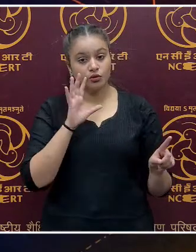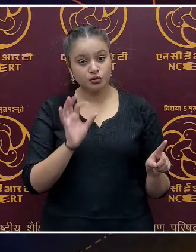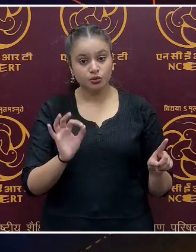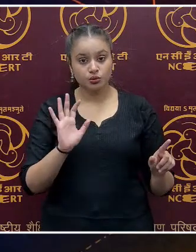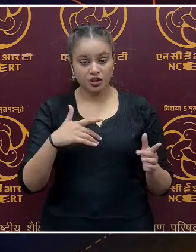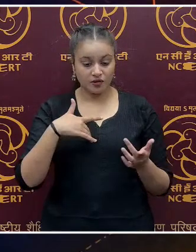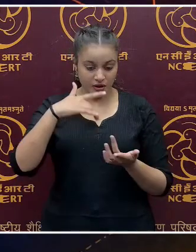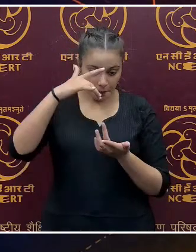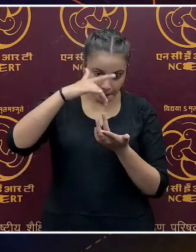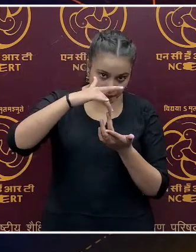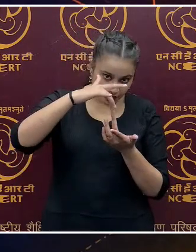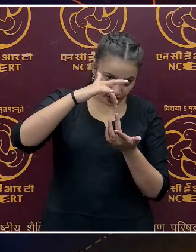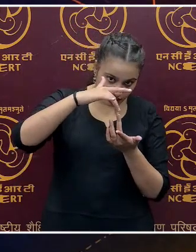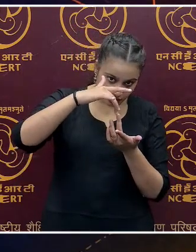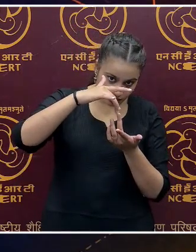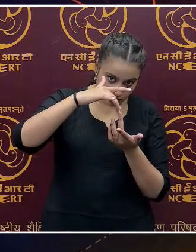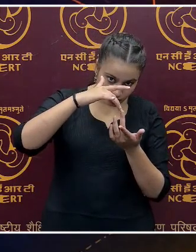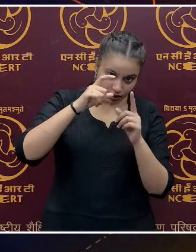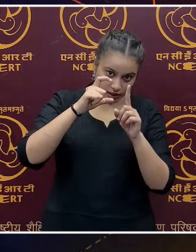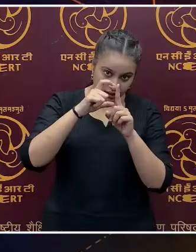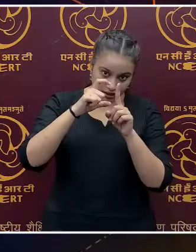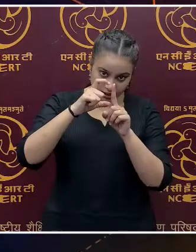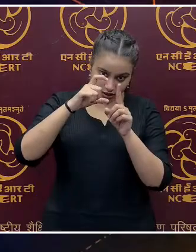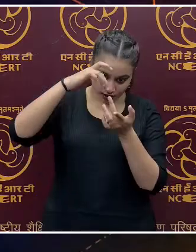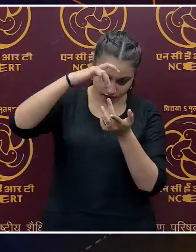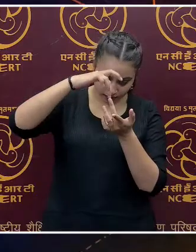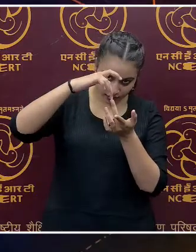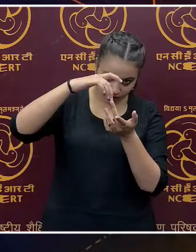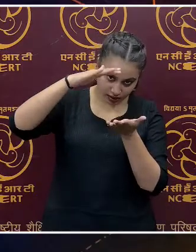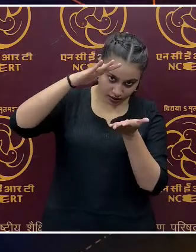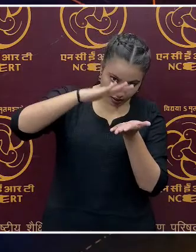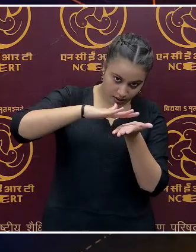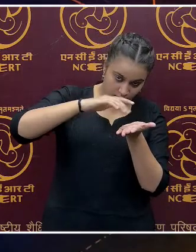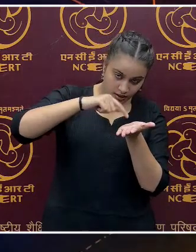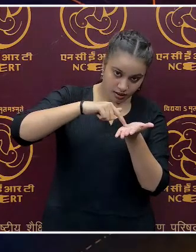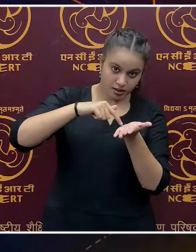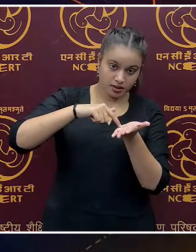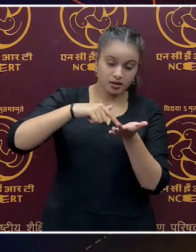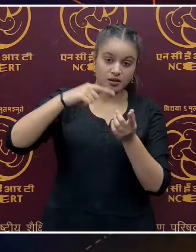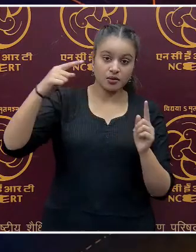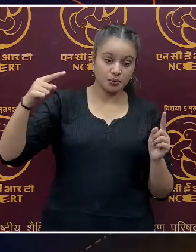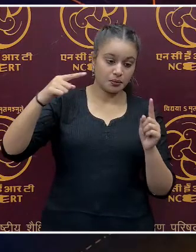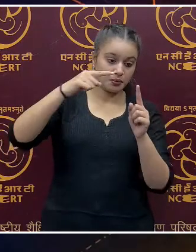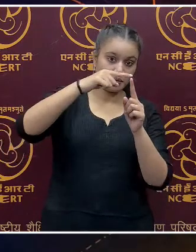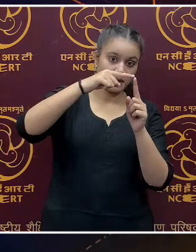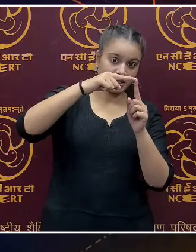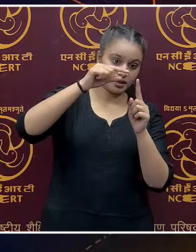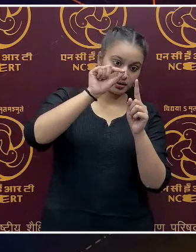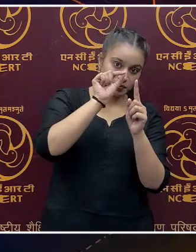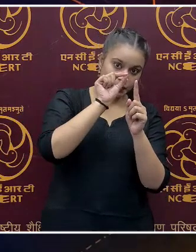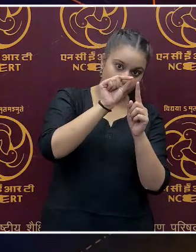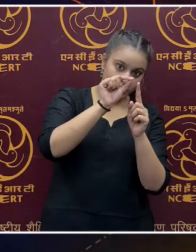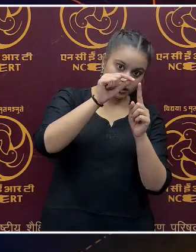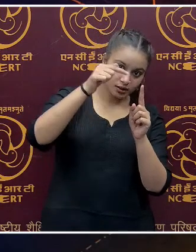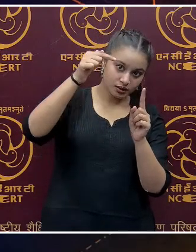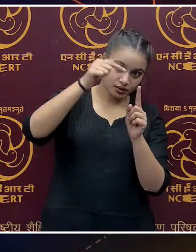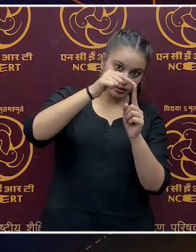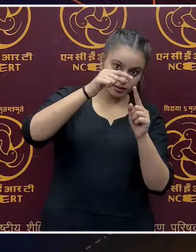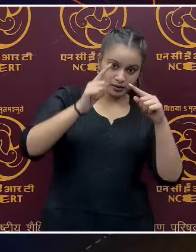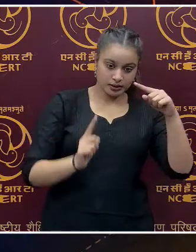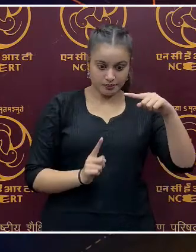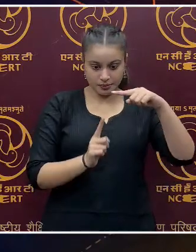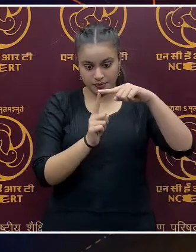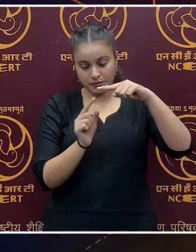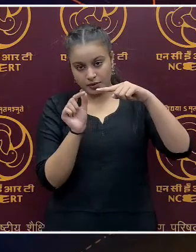middle or center of the protractor should be on the vertex, given vertex,